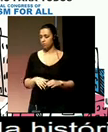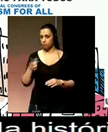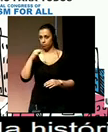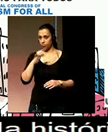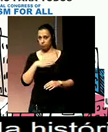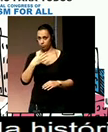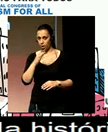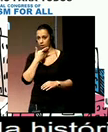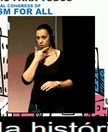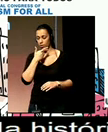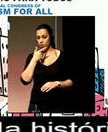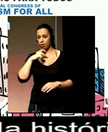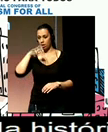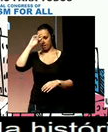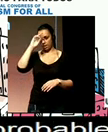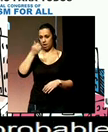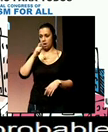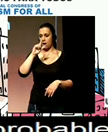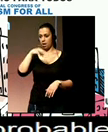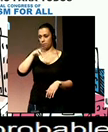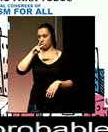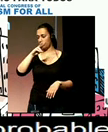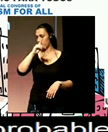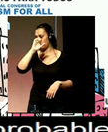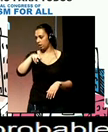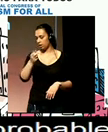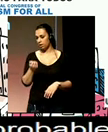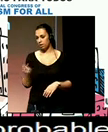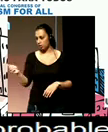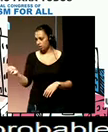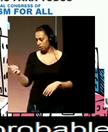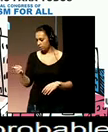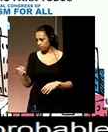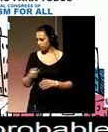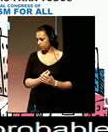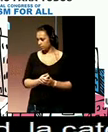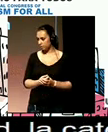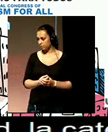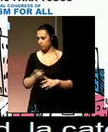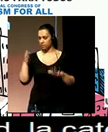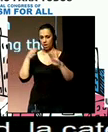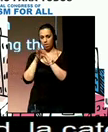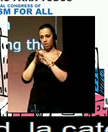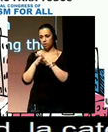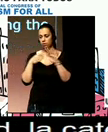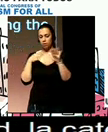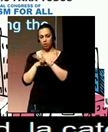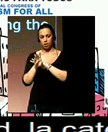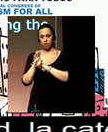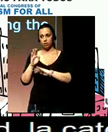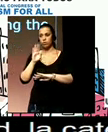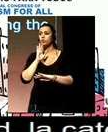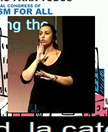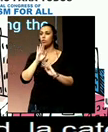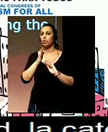And again, a permanent one in accessing the side of the forecourts in Dublin, where you actually, the